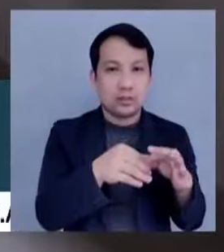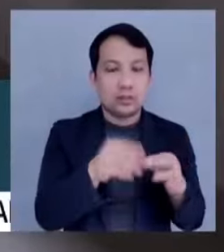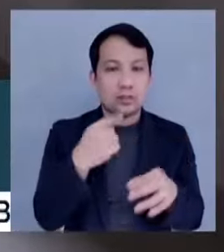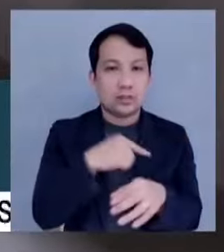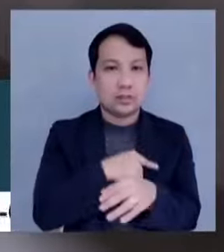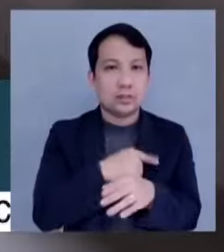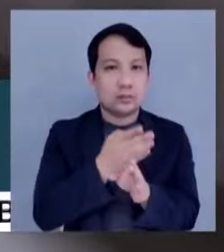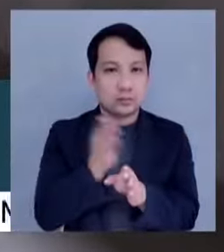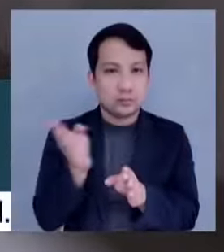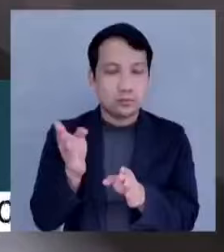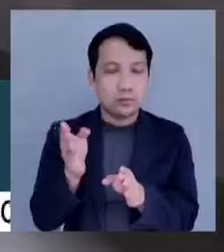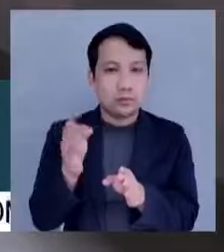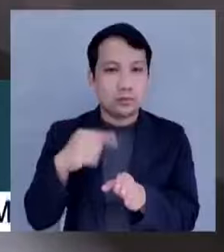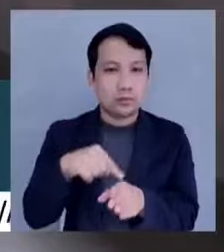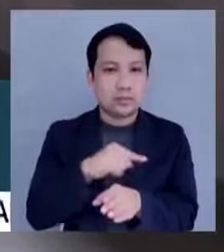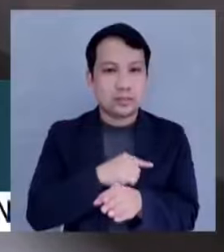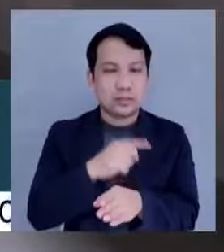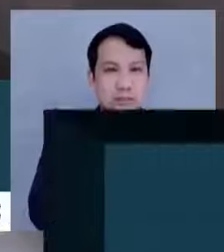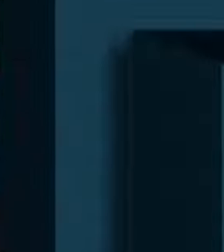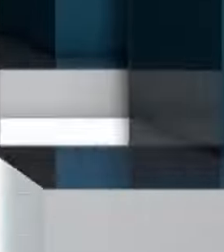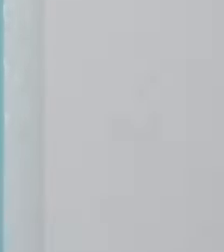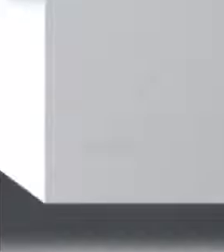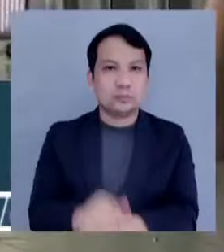connect the station to Naiya.